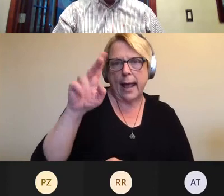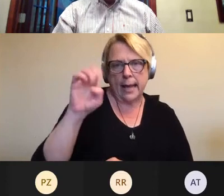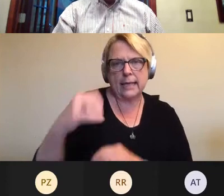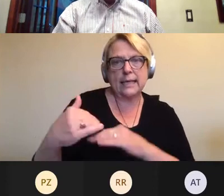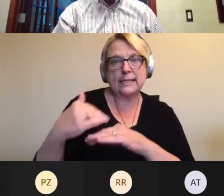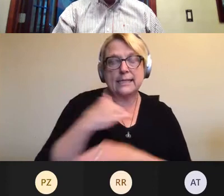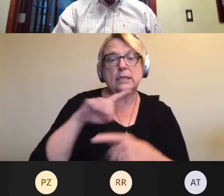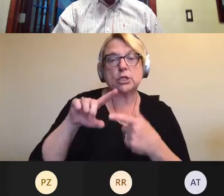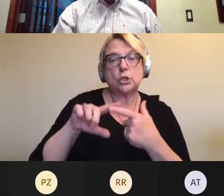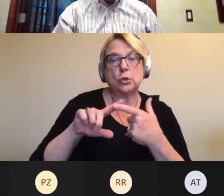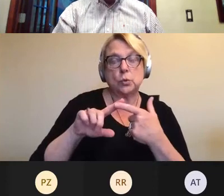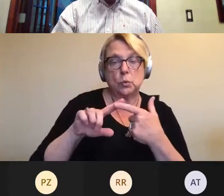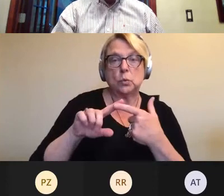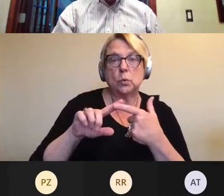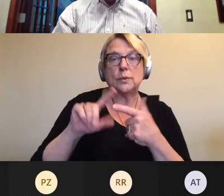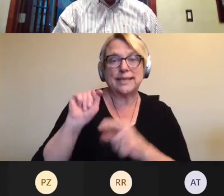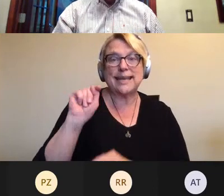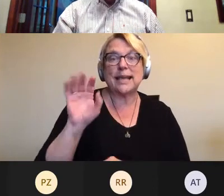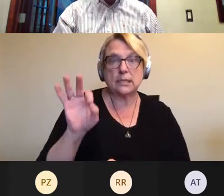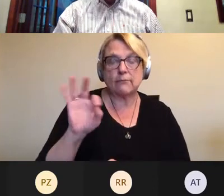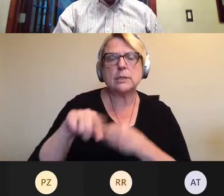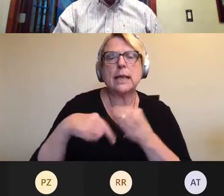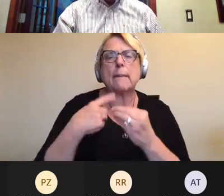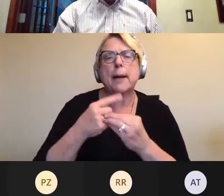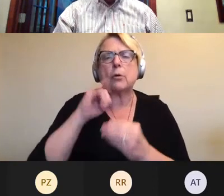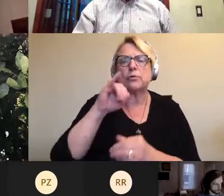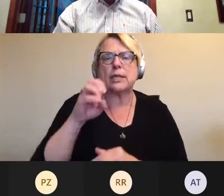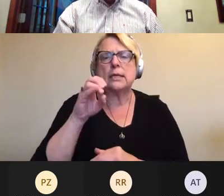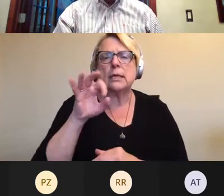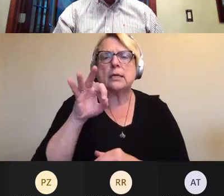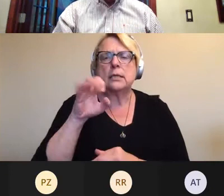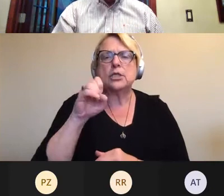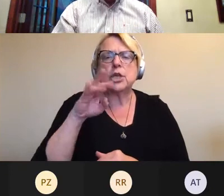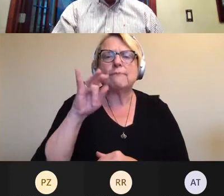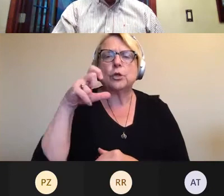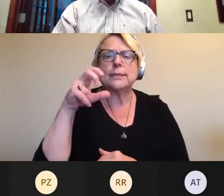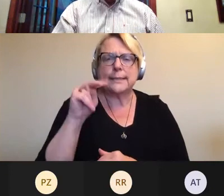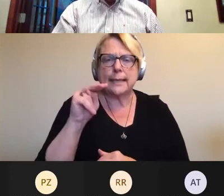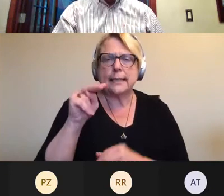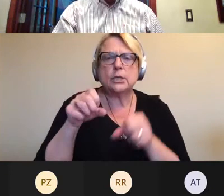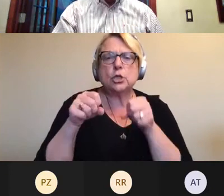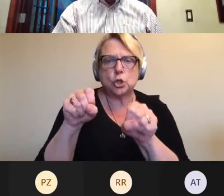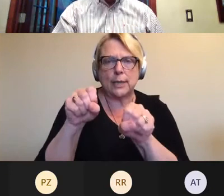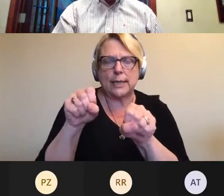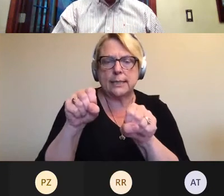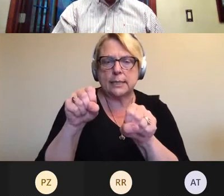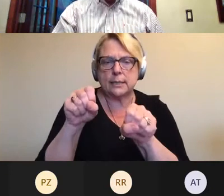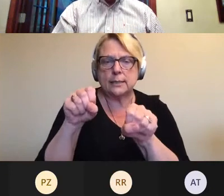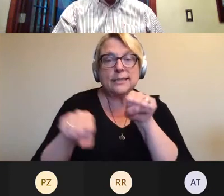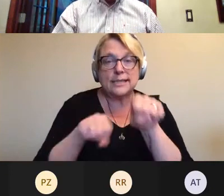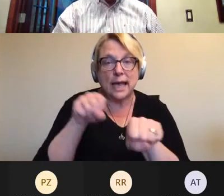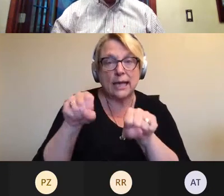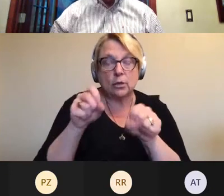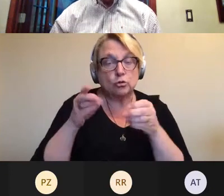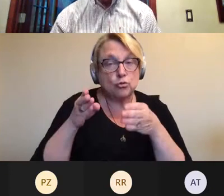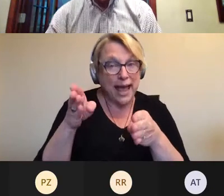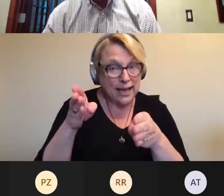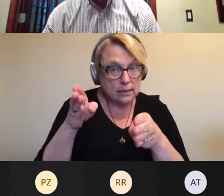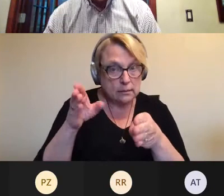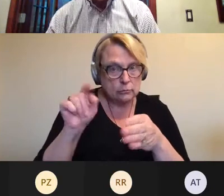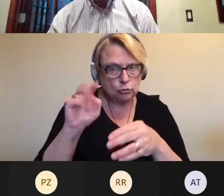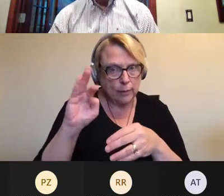Force regarding the progress of the Jefferson Street cycle track. And I think that the decision